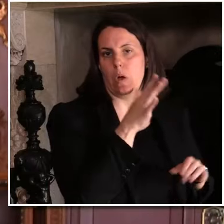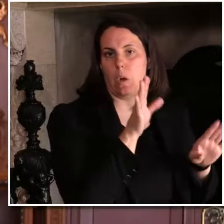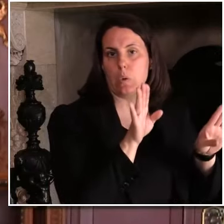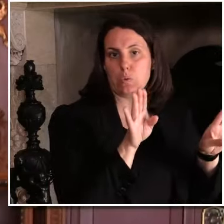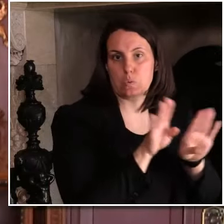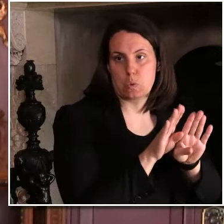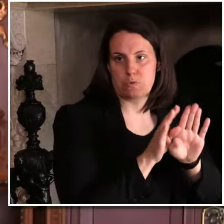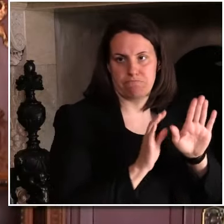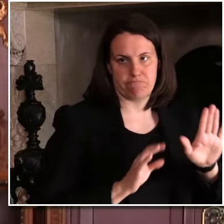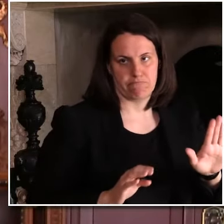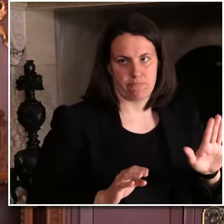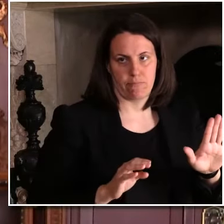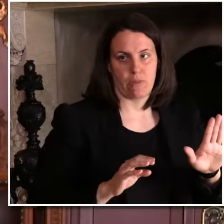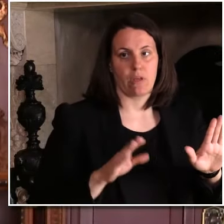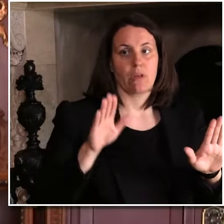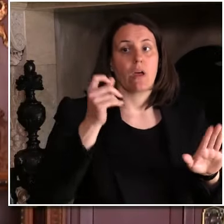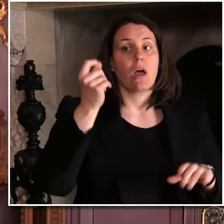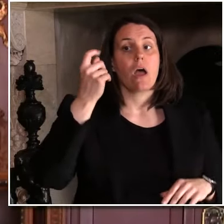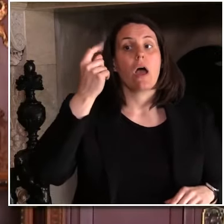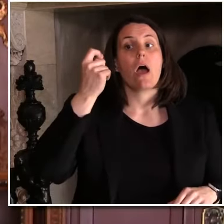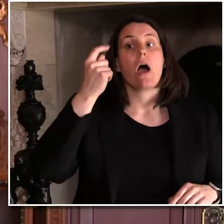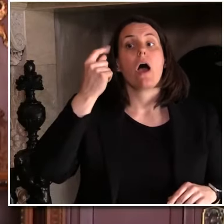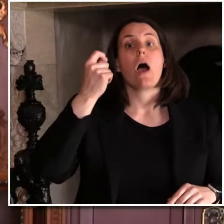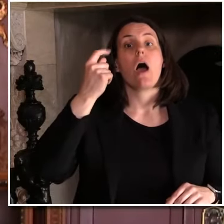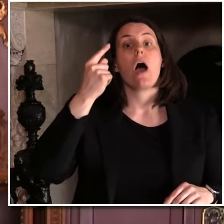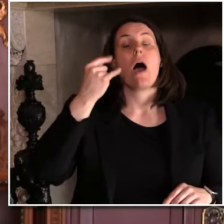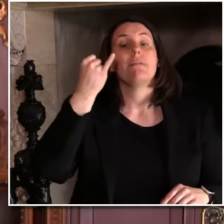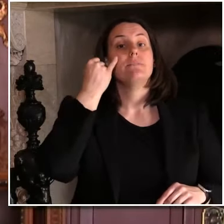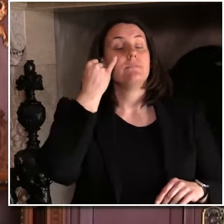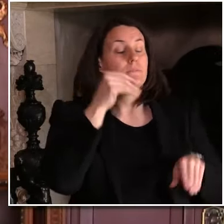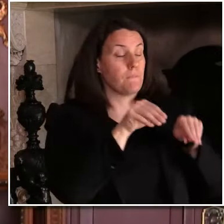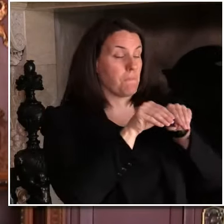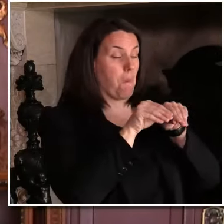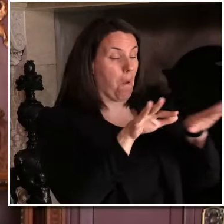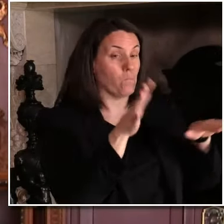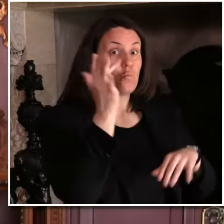distance between workers, that's a problem. It has to be fixed.